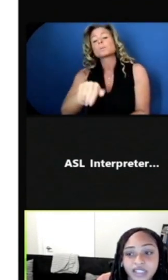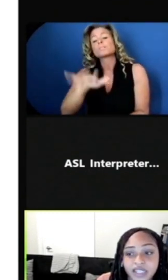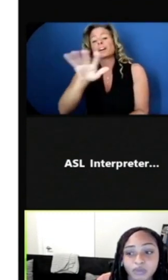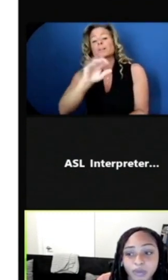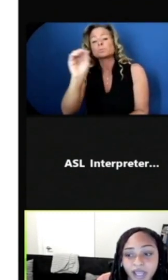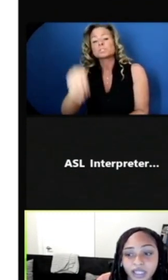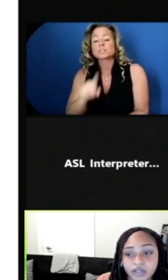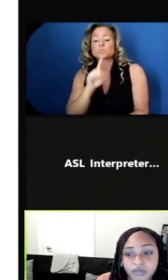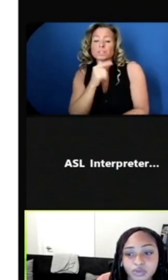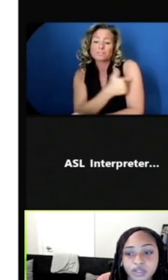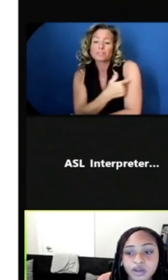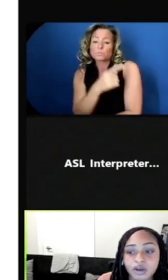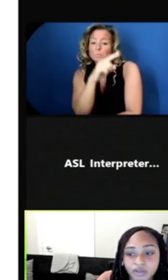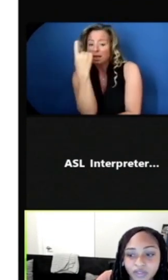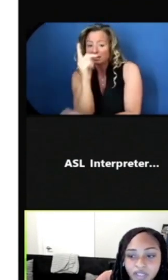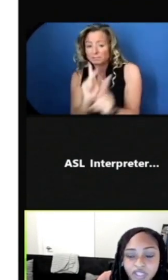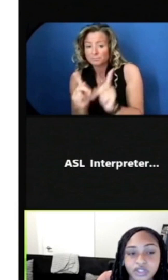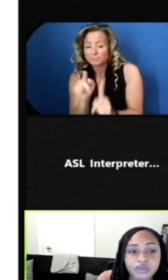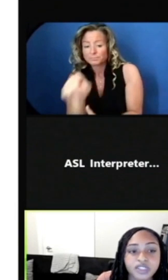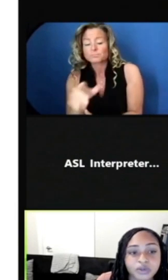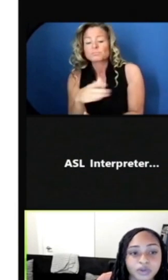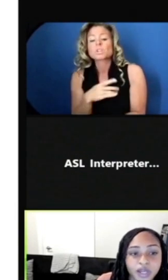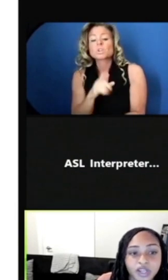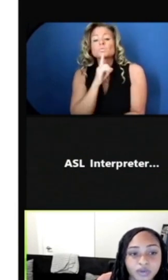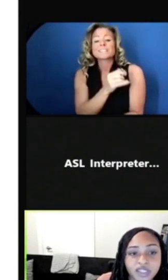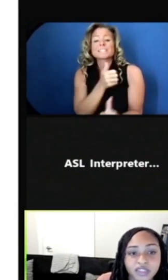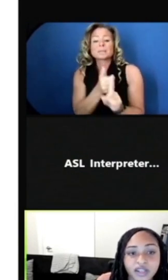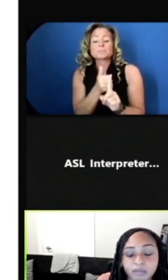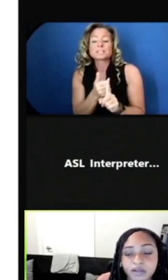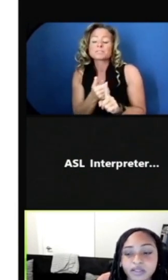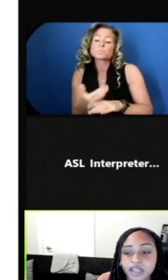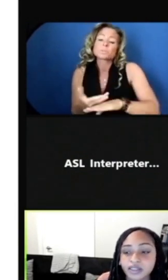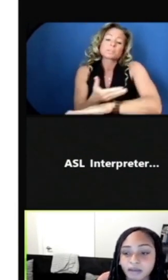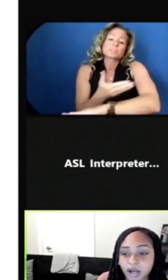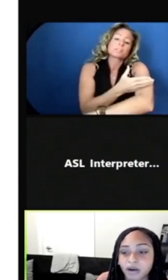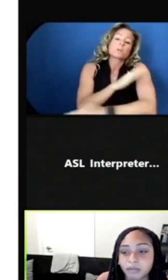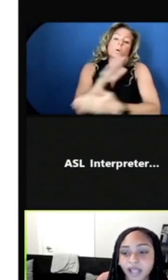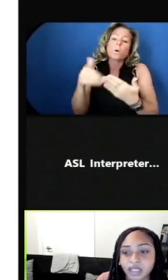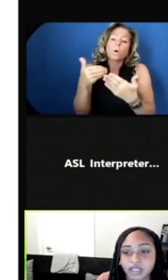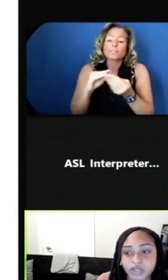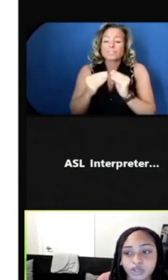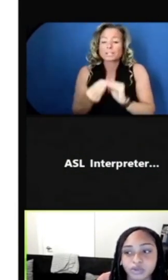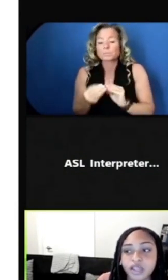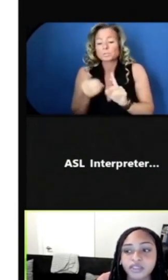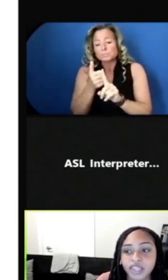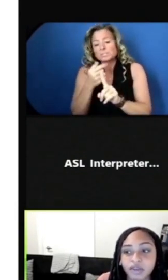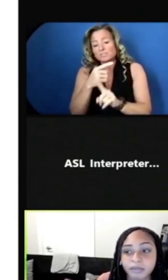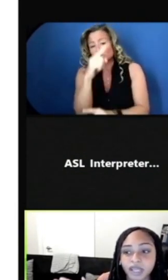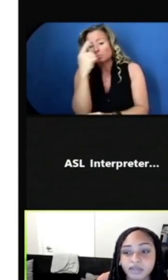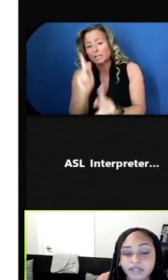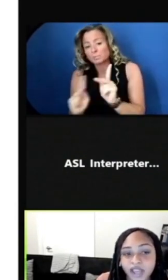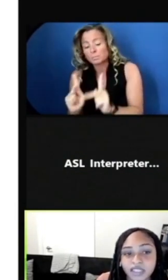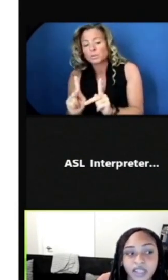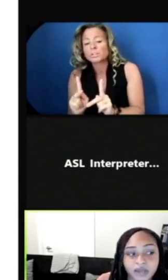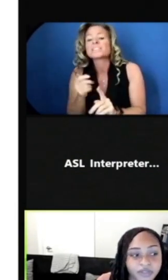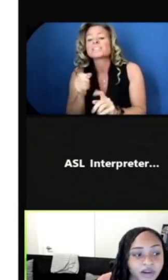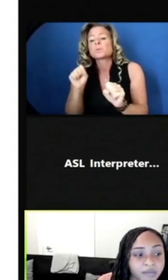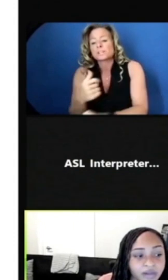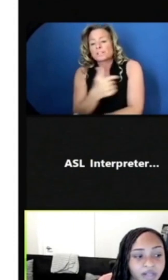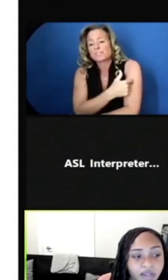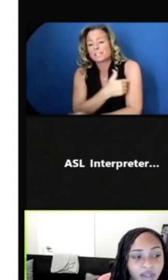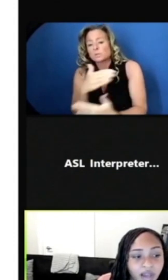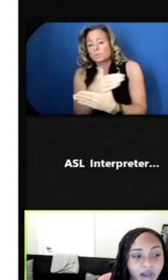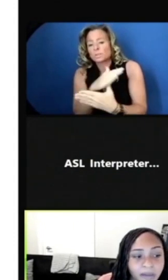our vaccinees were Black individuals. We've continued to increase the numbers and the amount of Black individuals that we've been able to vaccinate with